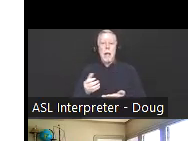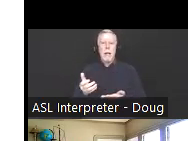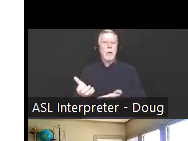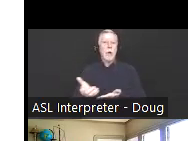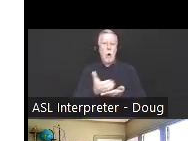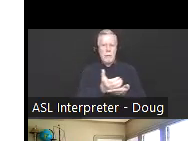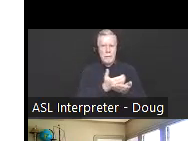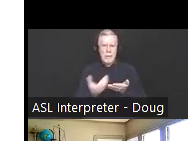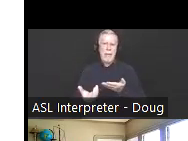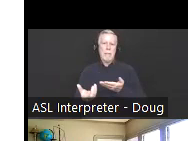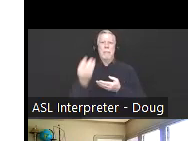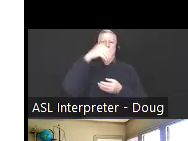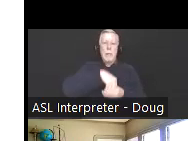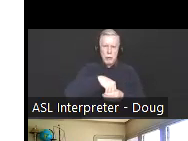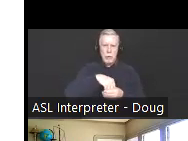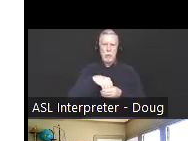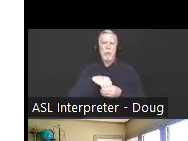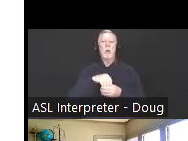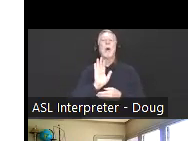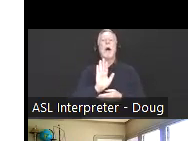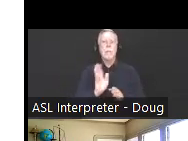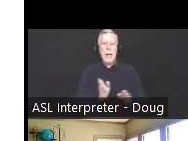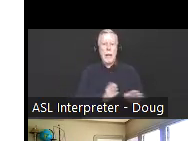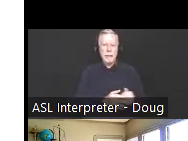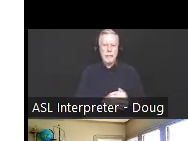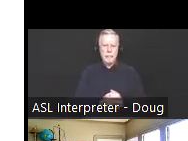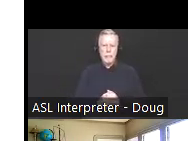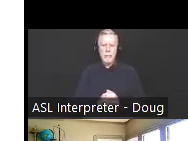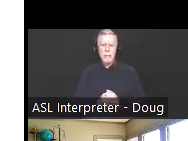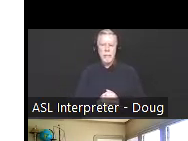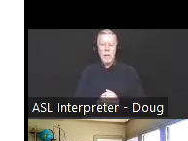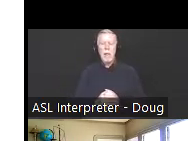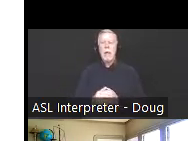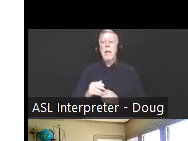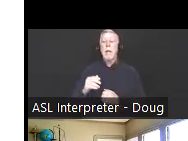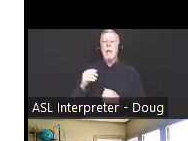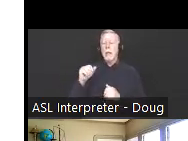into a plan. But next slide, I don't know if it's the next or two down, Lydia. Yeah,